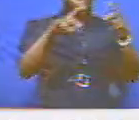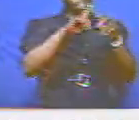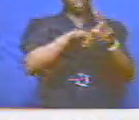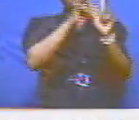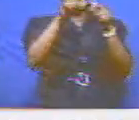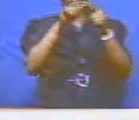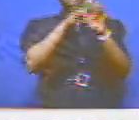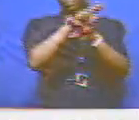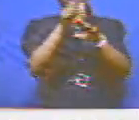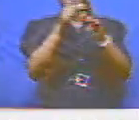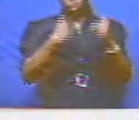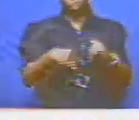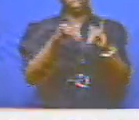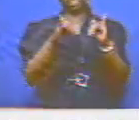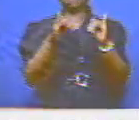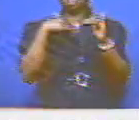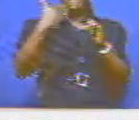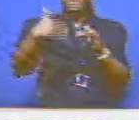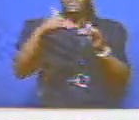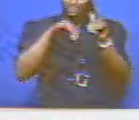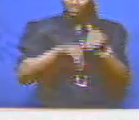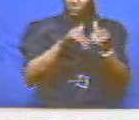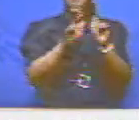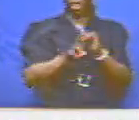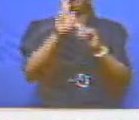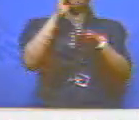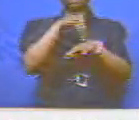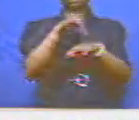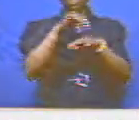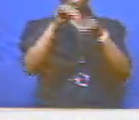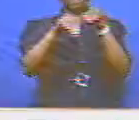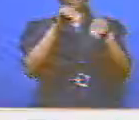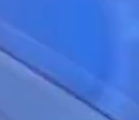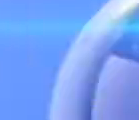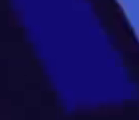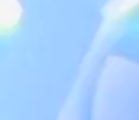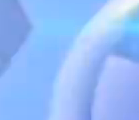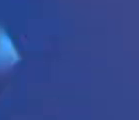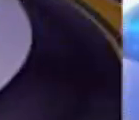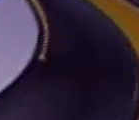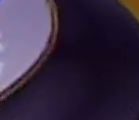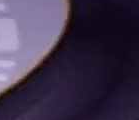trials. And we are obviously going to follow up on the elections. Thank you.